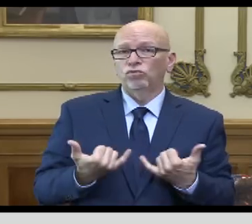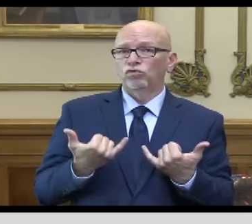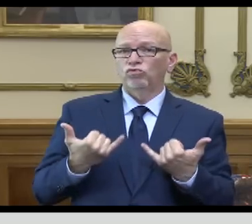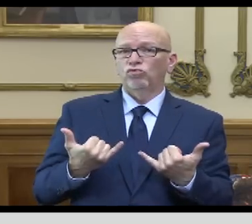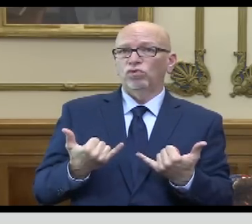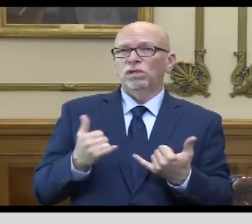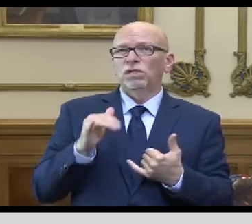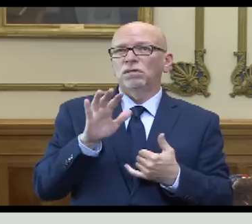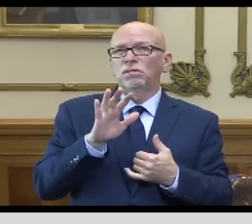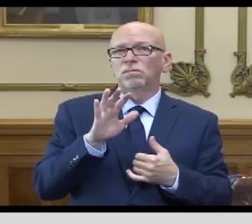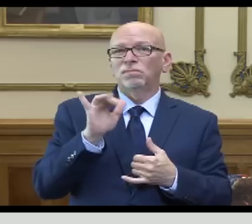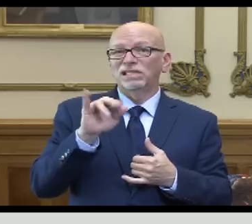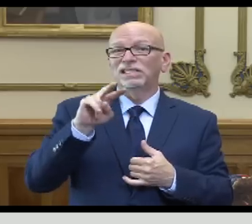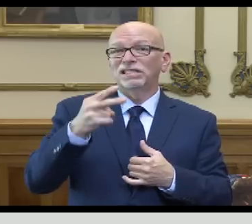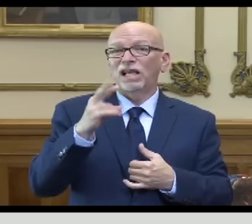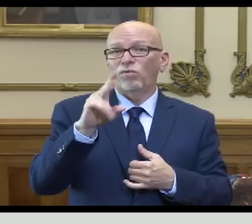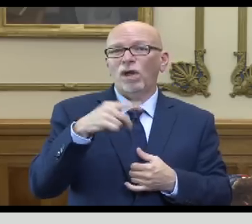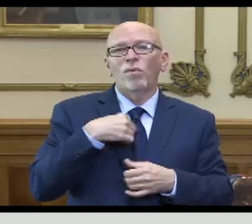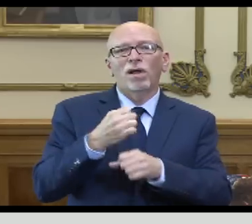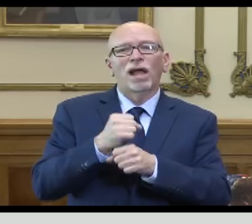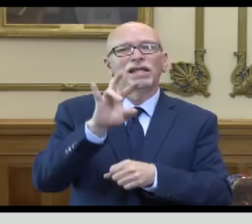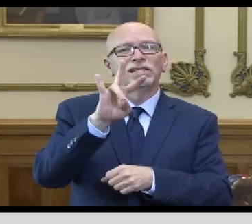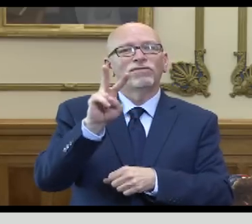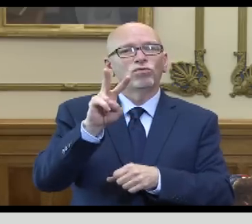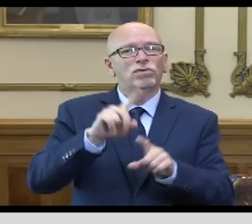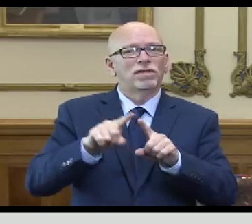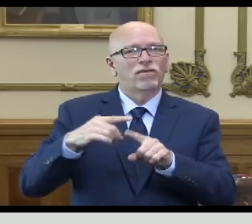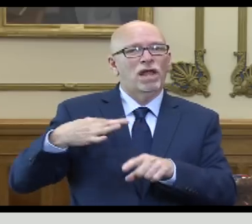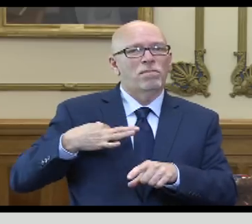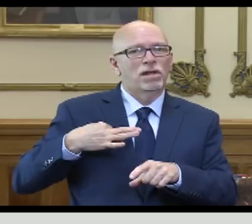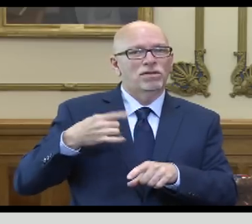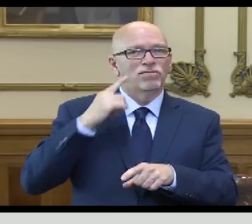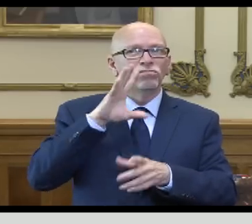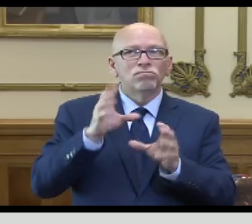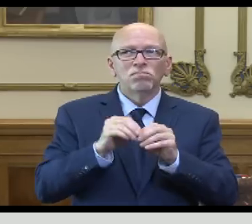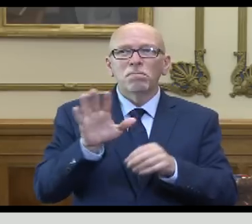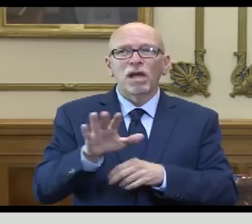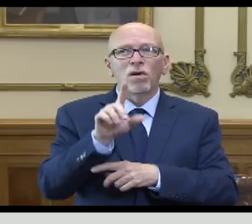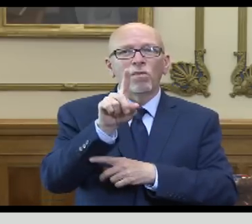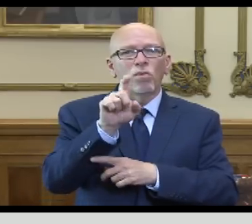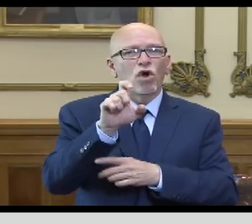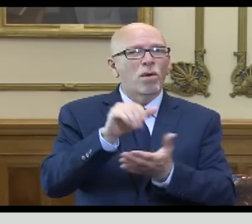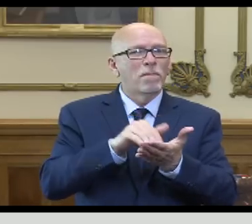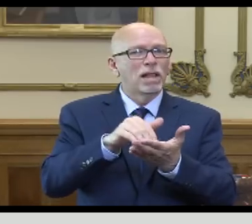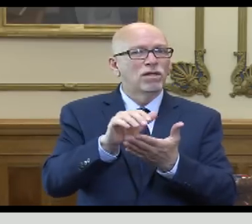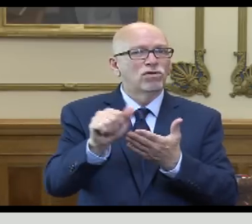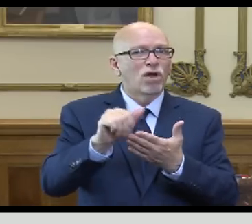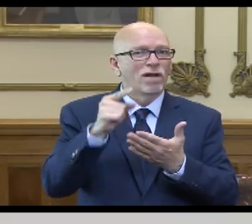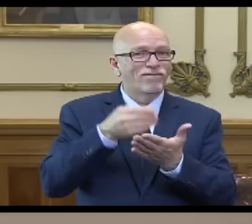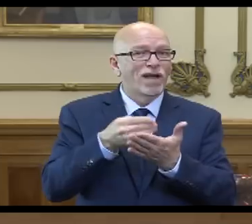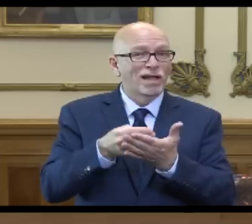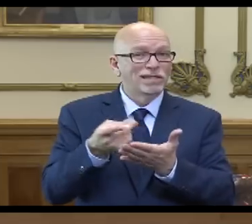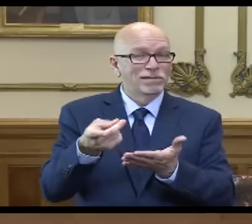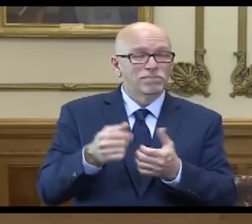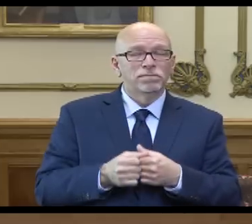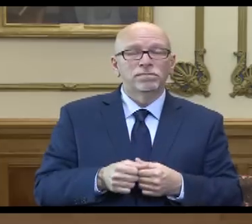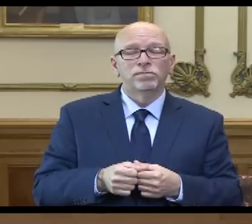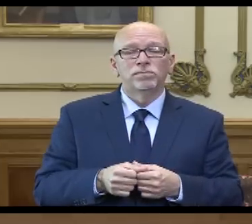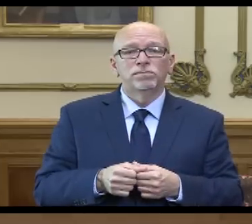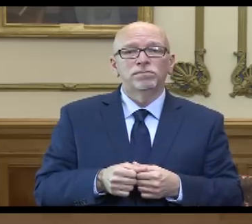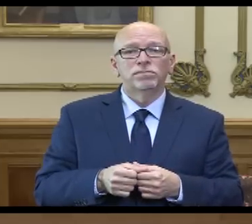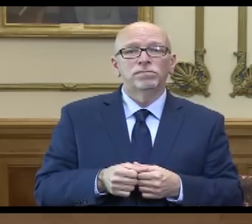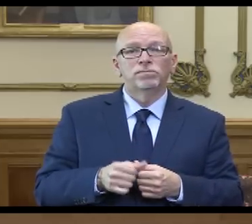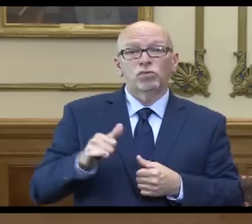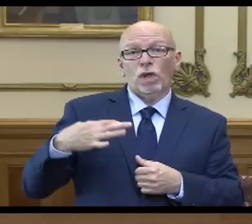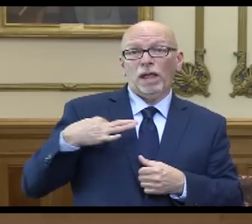Currently, in round 2, we received 72 applications for a total of almost $100 million in funding.